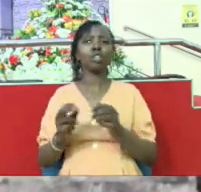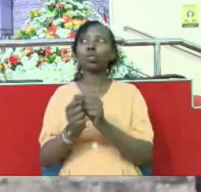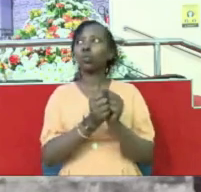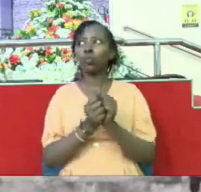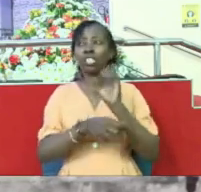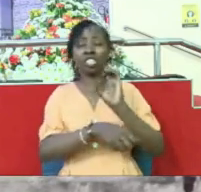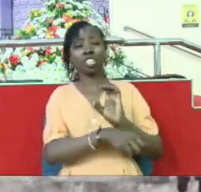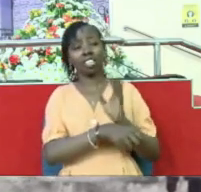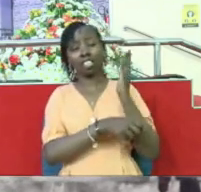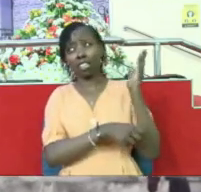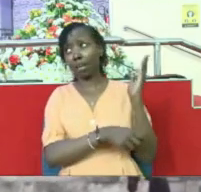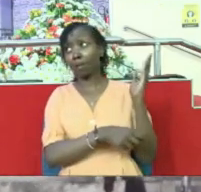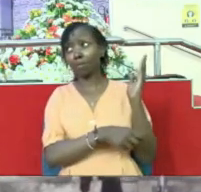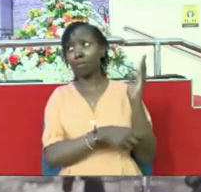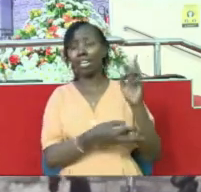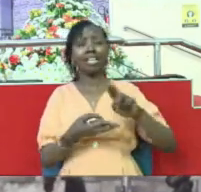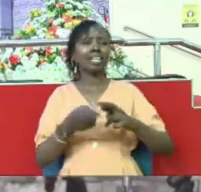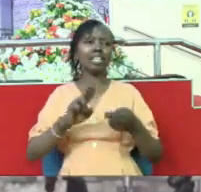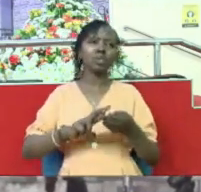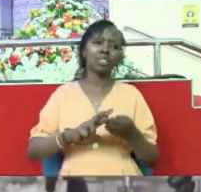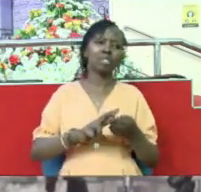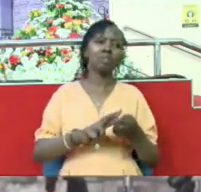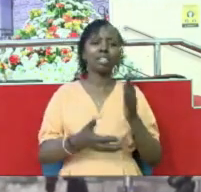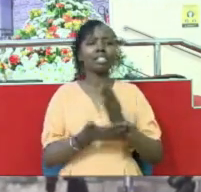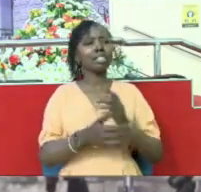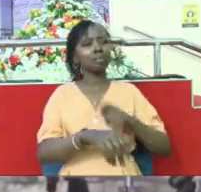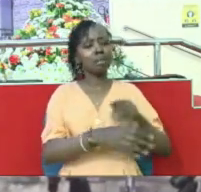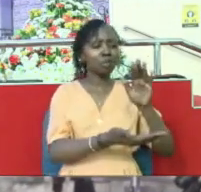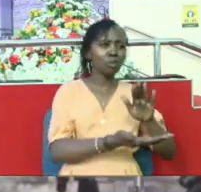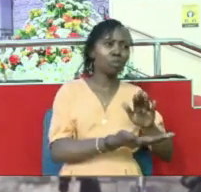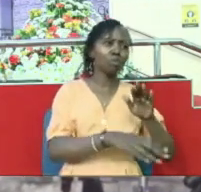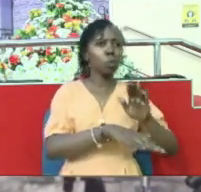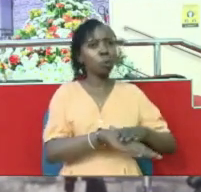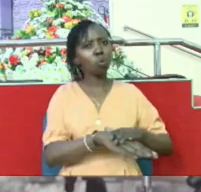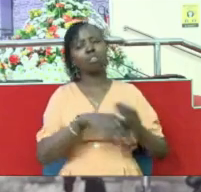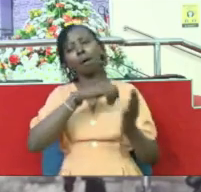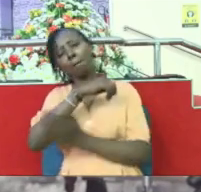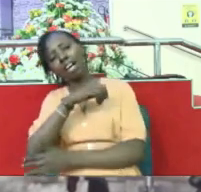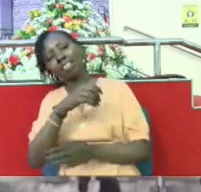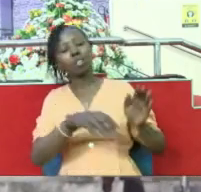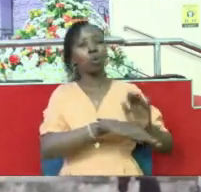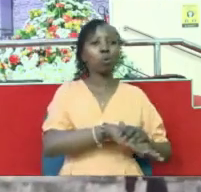His relationship with them was sometimes good, sometimes bad, sometimes good, sometimes bad.